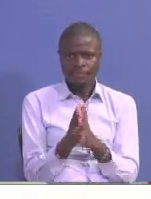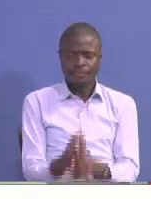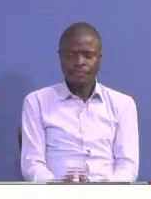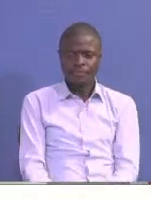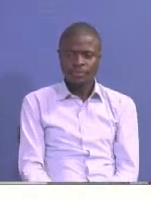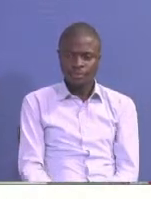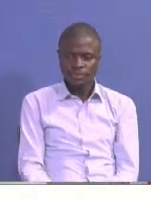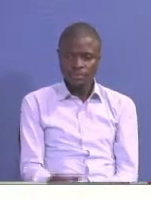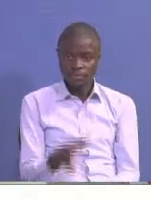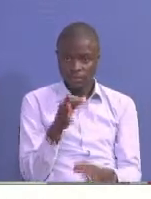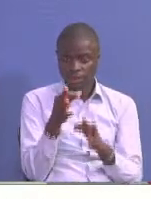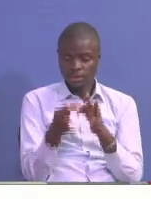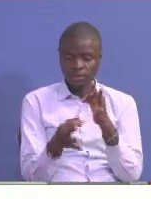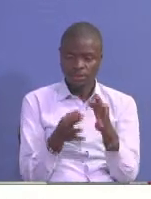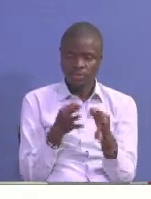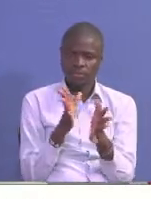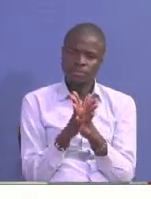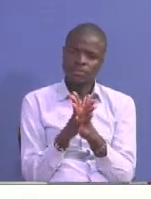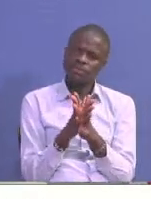So if you are